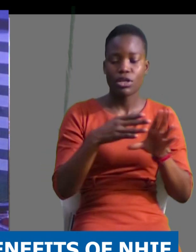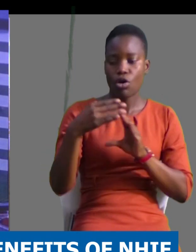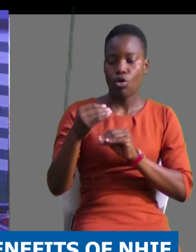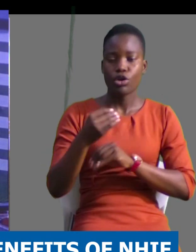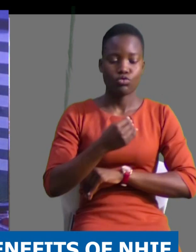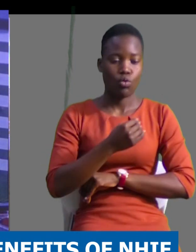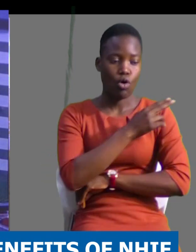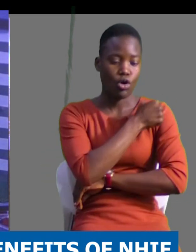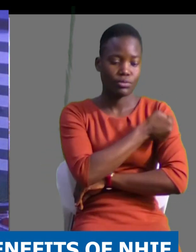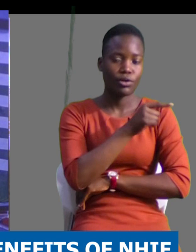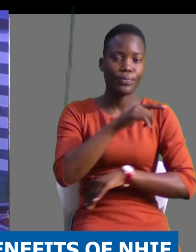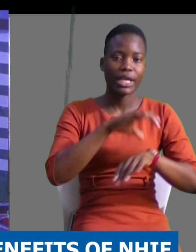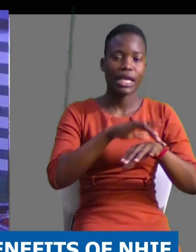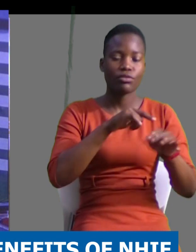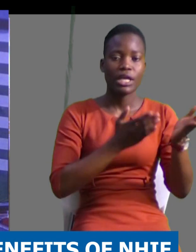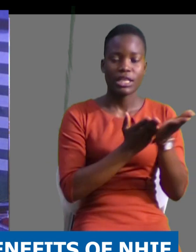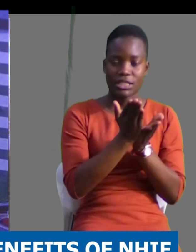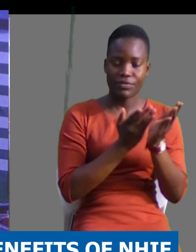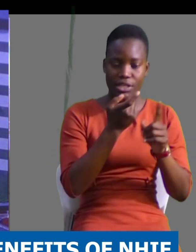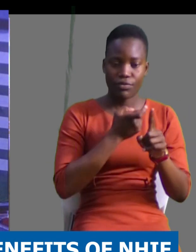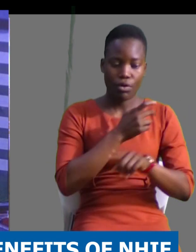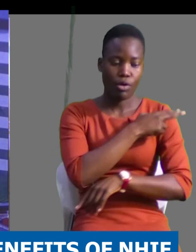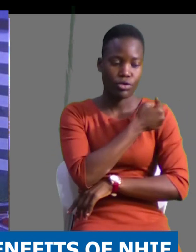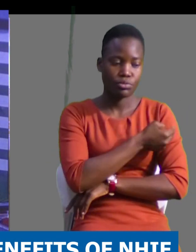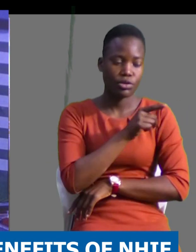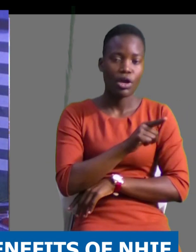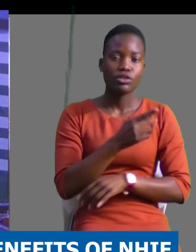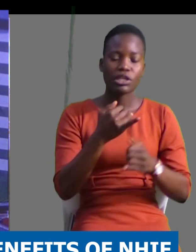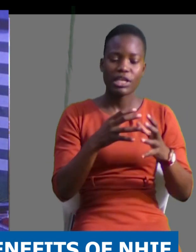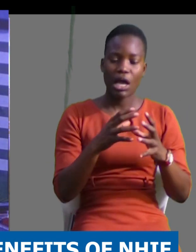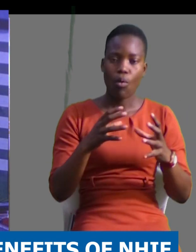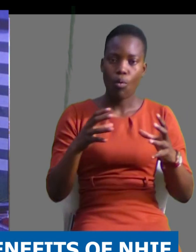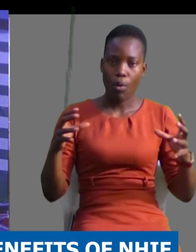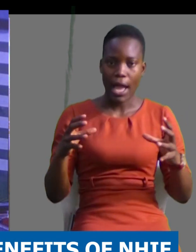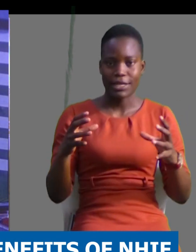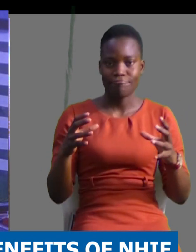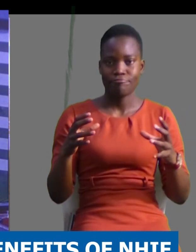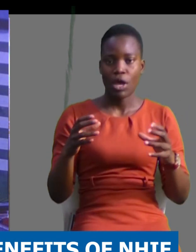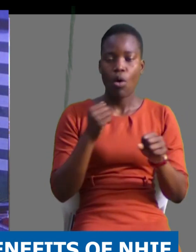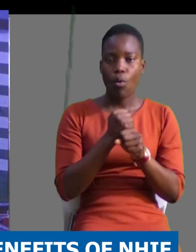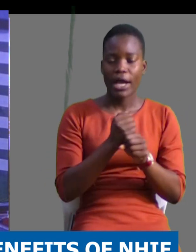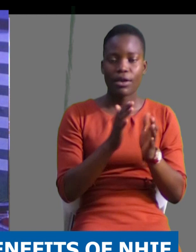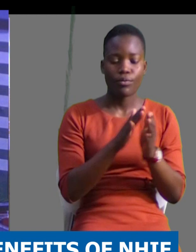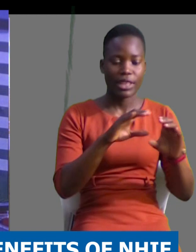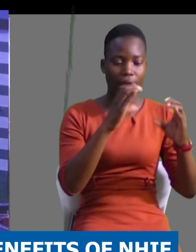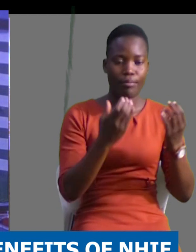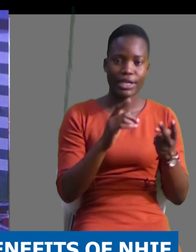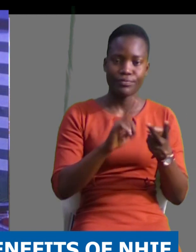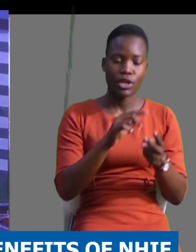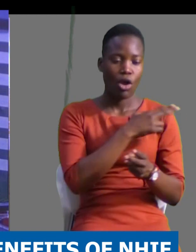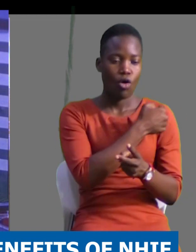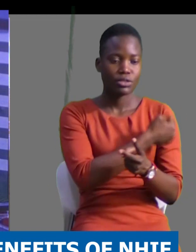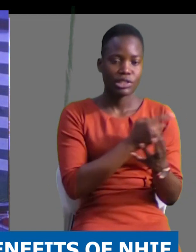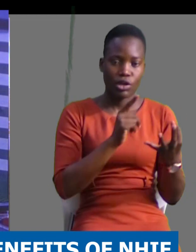that members going to these hospitals also get the services from these hospitals. Yeah. So it's a wide range of working with companies, working